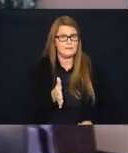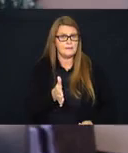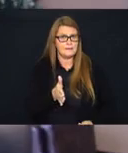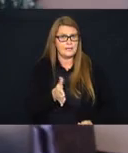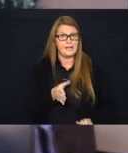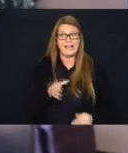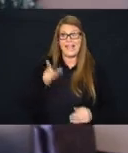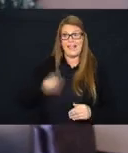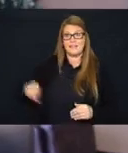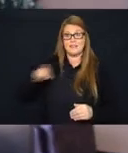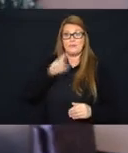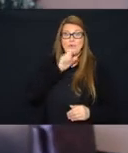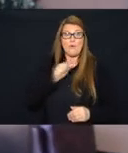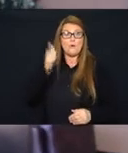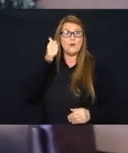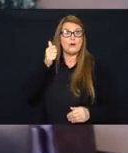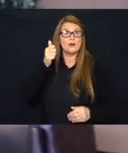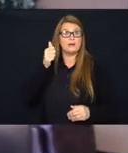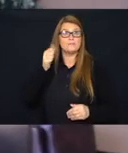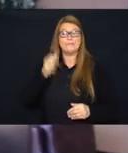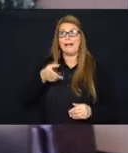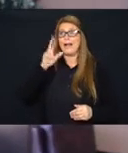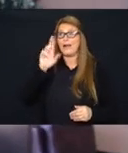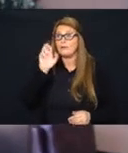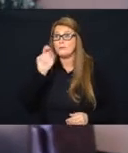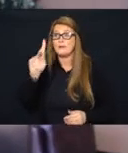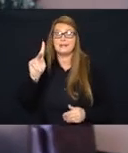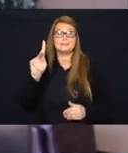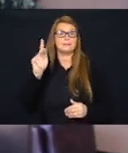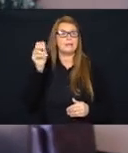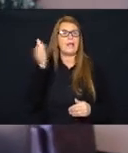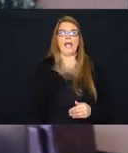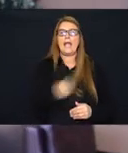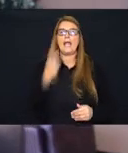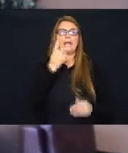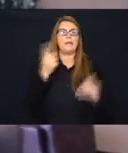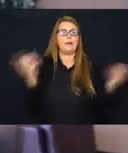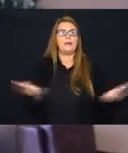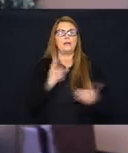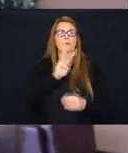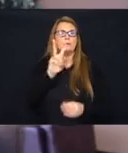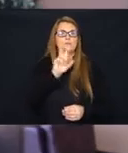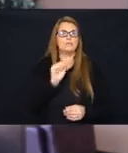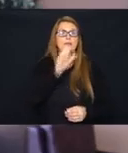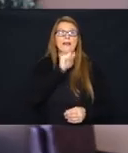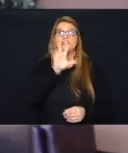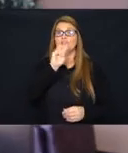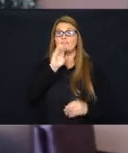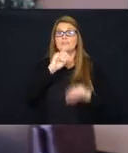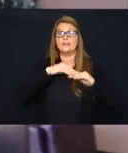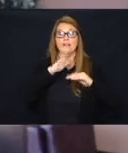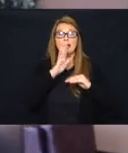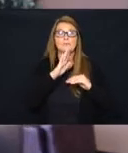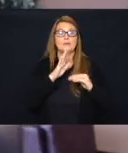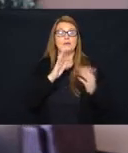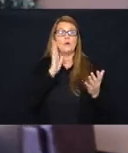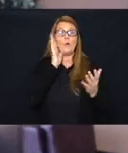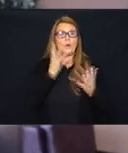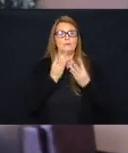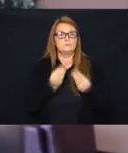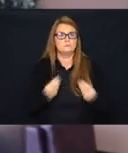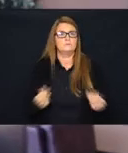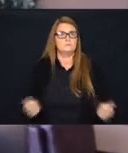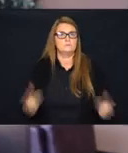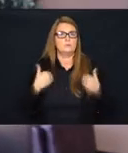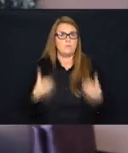vulnerable citizens. And that would include everybody over 50 in West Virginia based on the data that we have, should